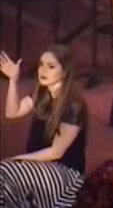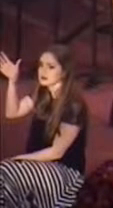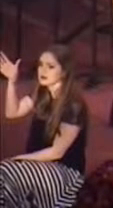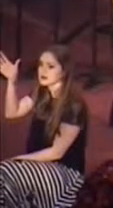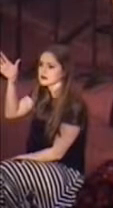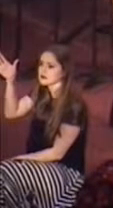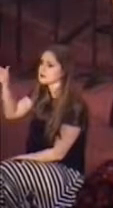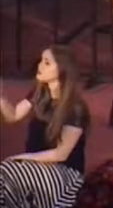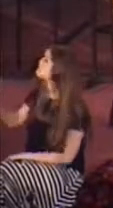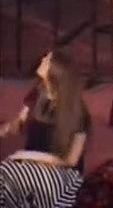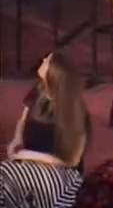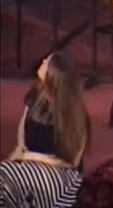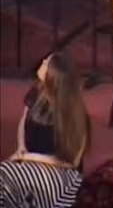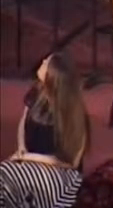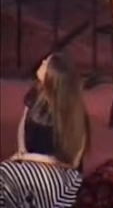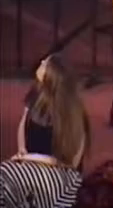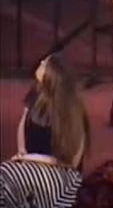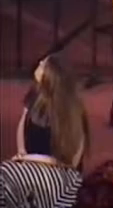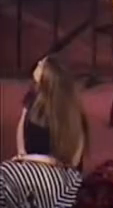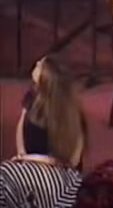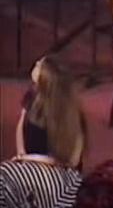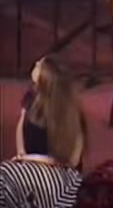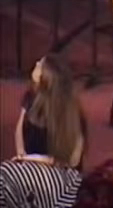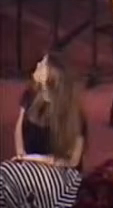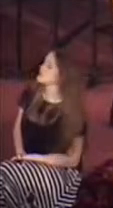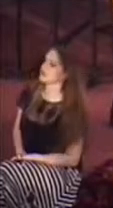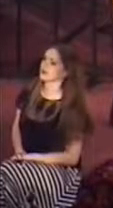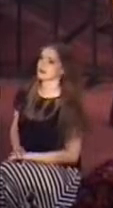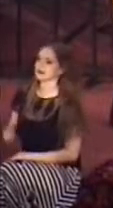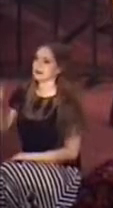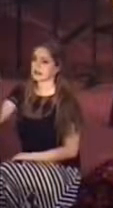But He prepared a body for Him, and He came in that body, didn't He?